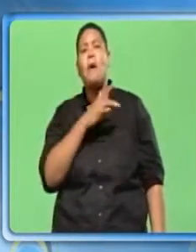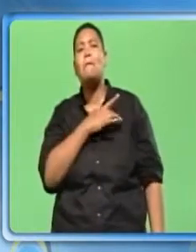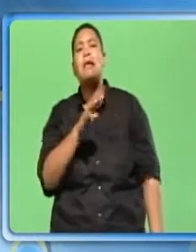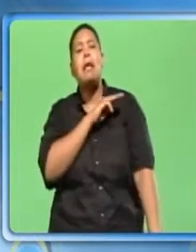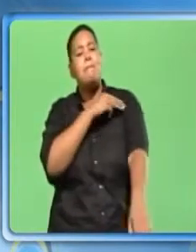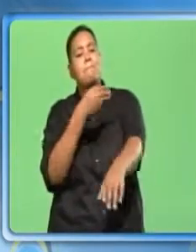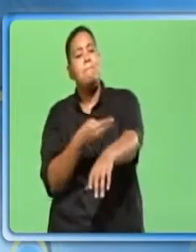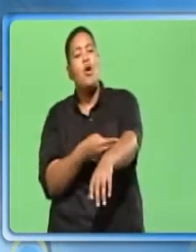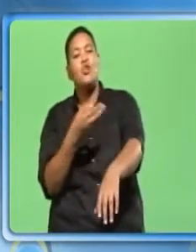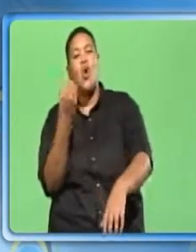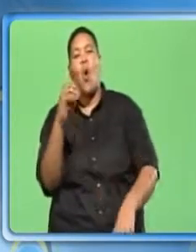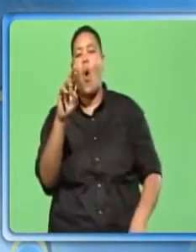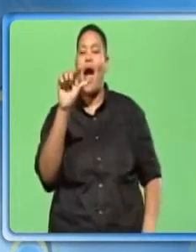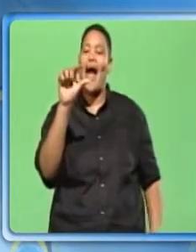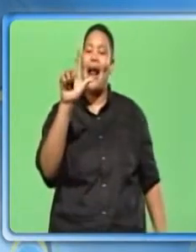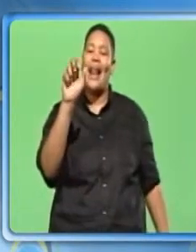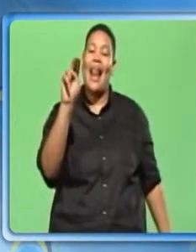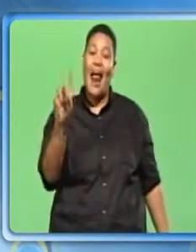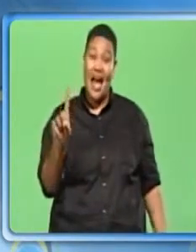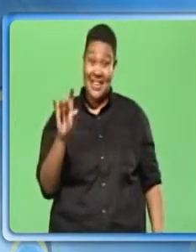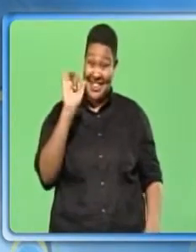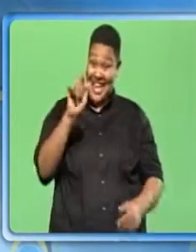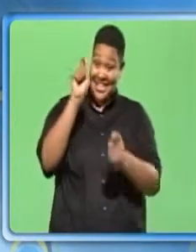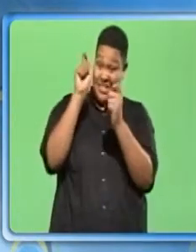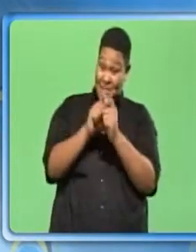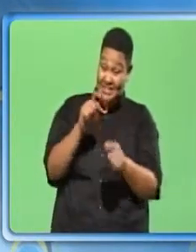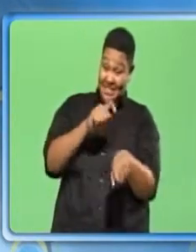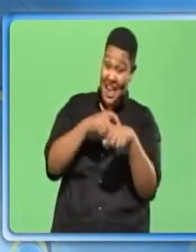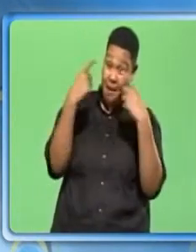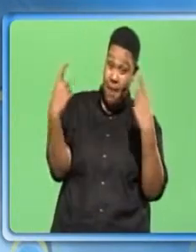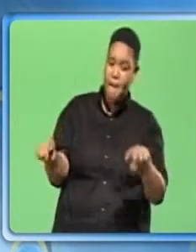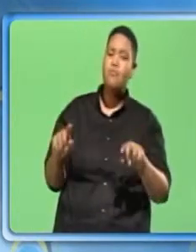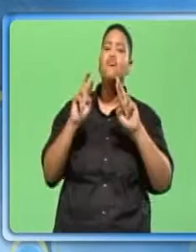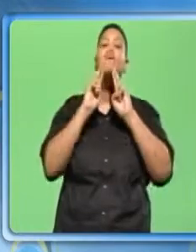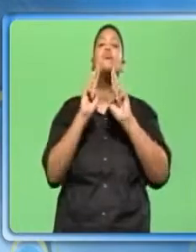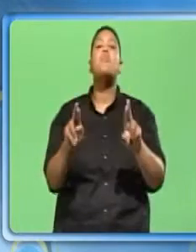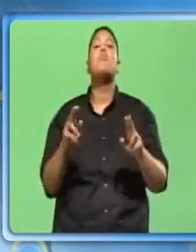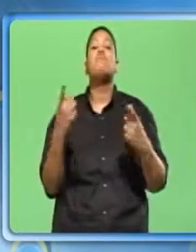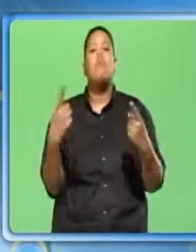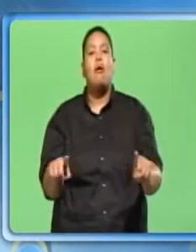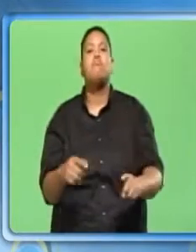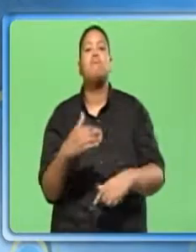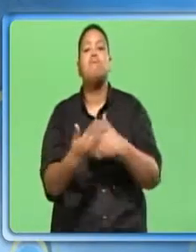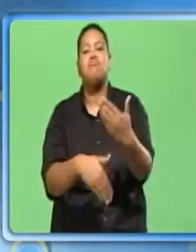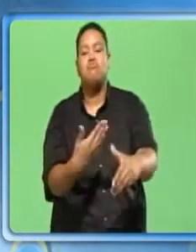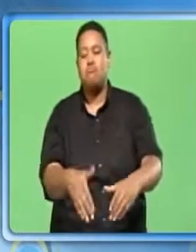or gland. It is at this point the response is triggered.